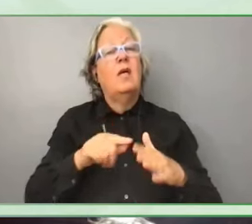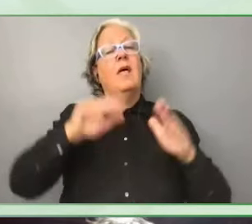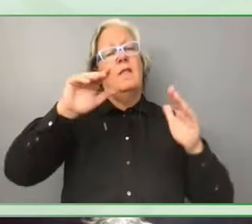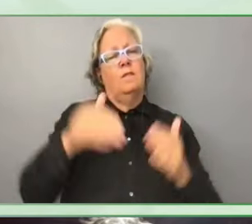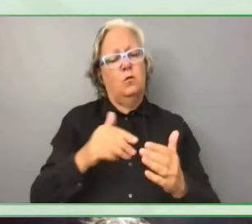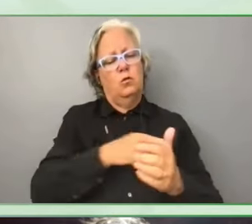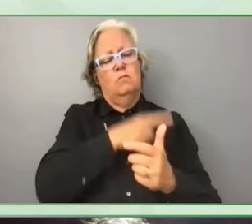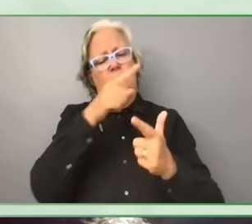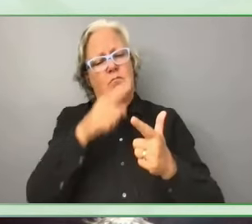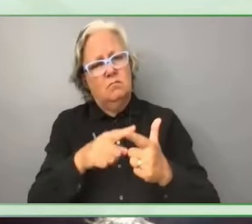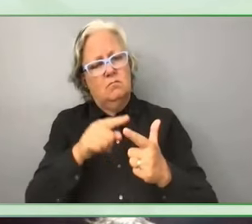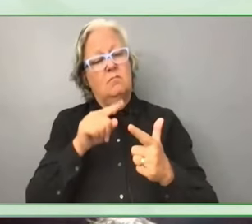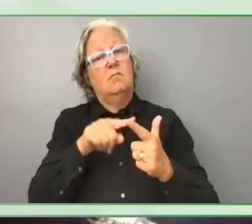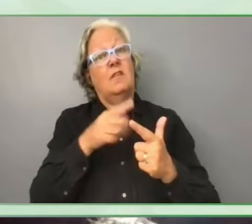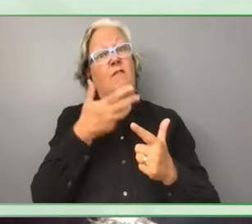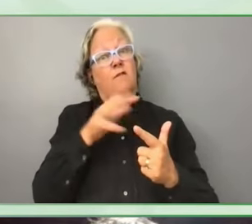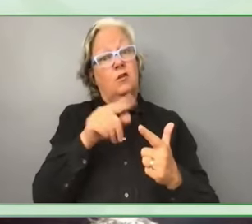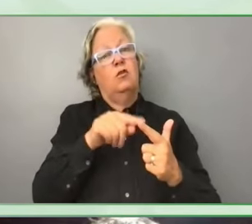person has